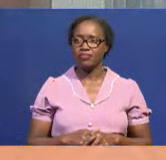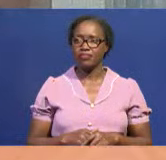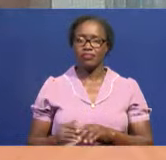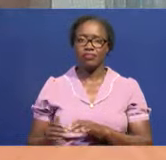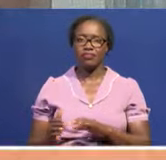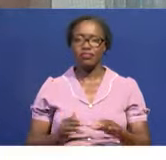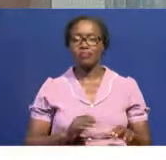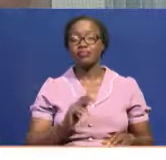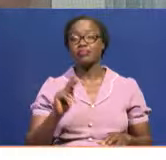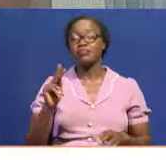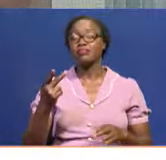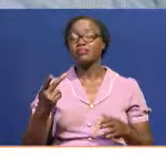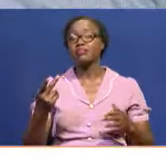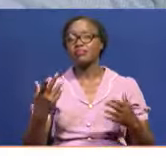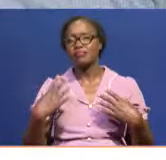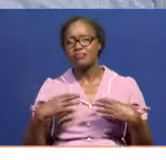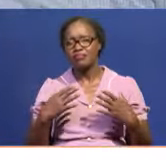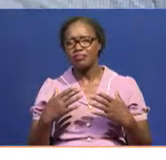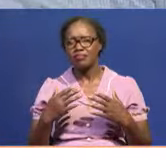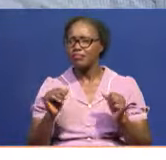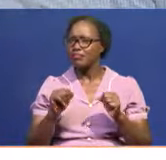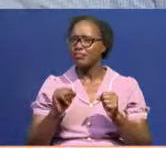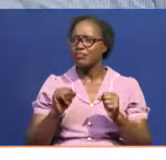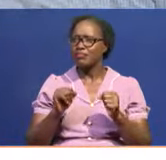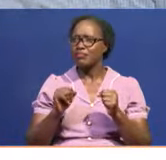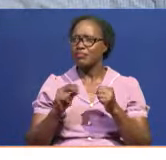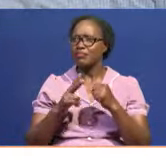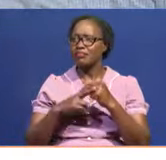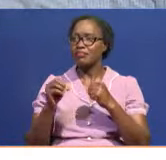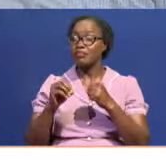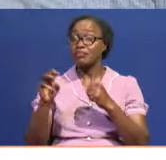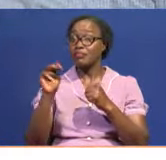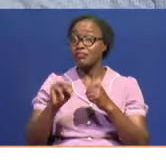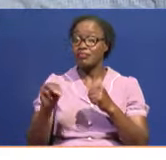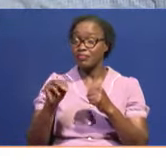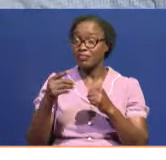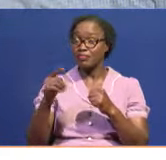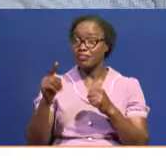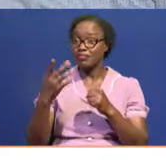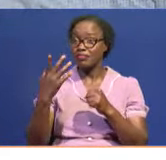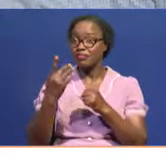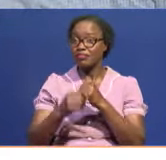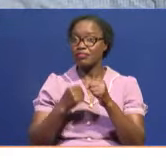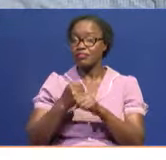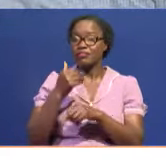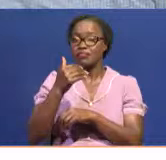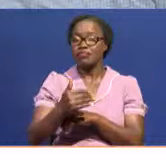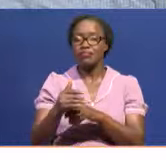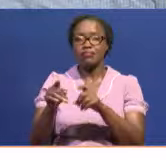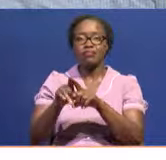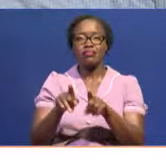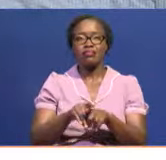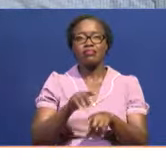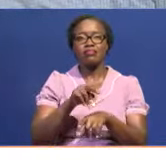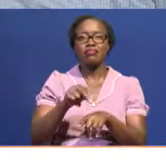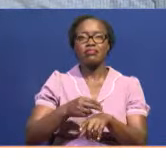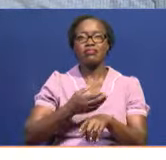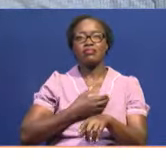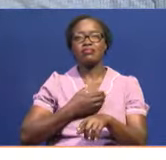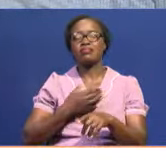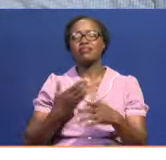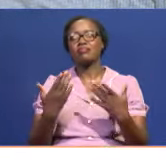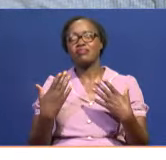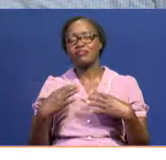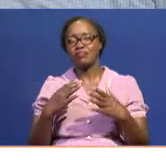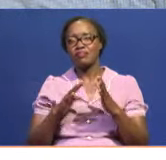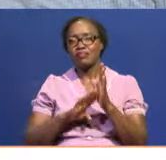Elsewhere, Kenya's population is projected to hit the 70 million mark in the next 5 years. This according to the National Council for